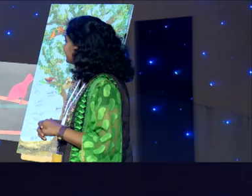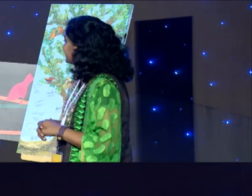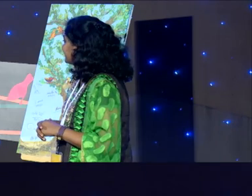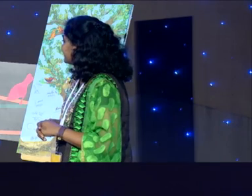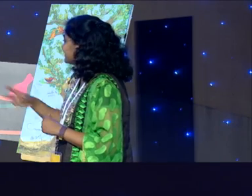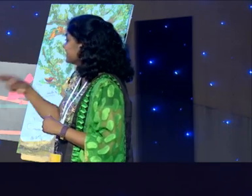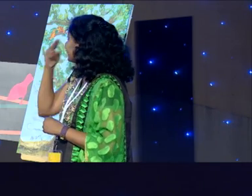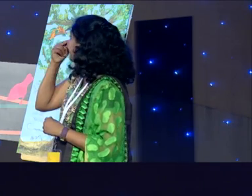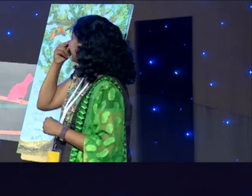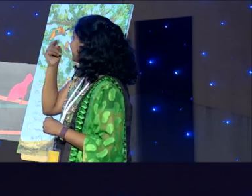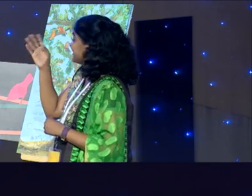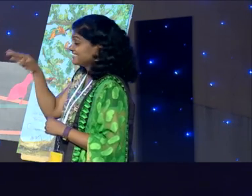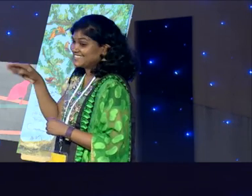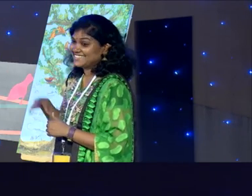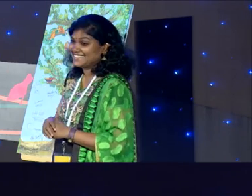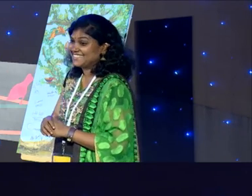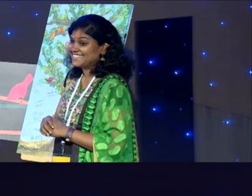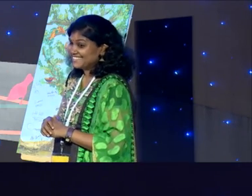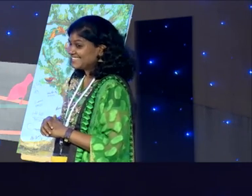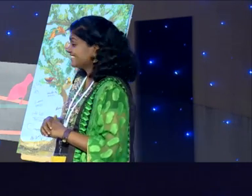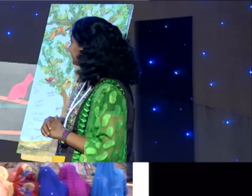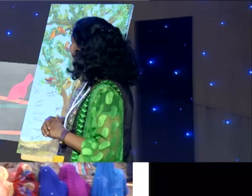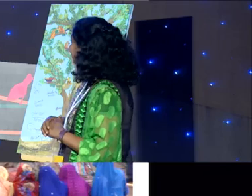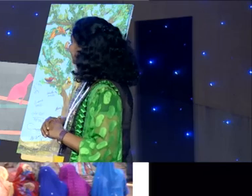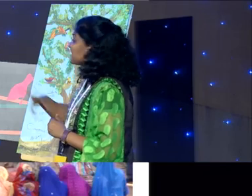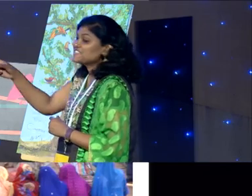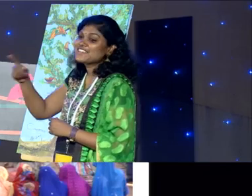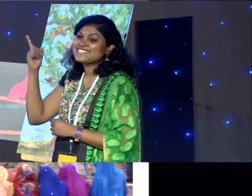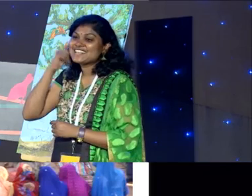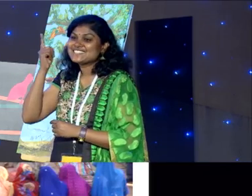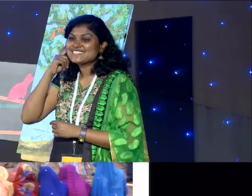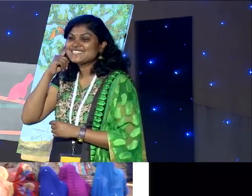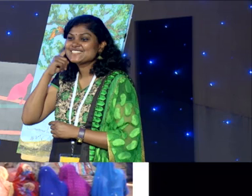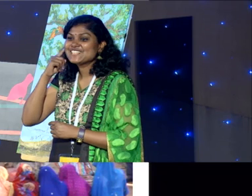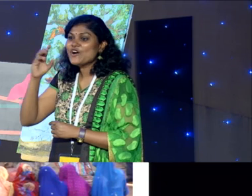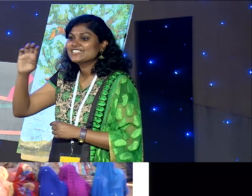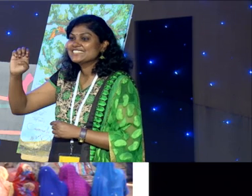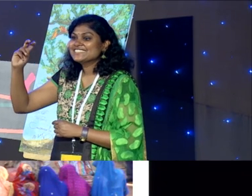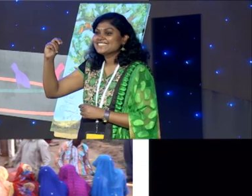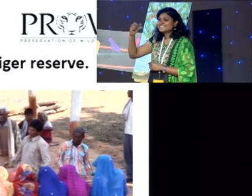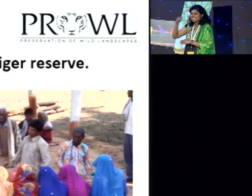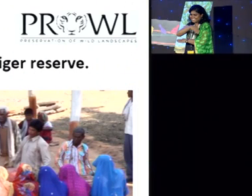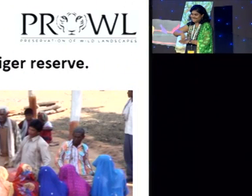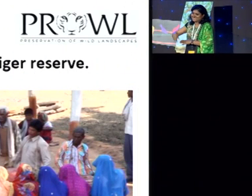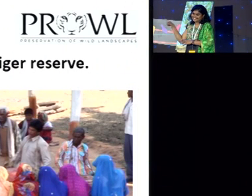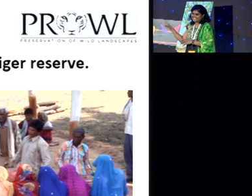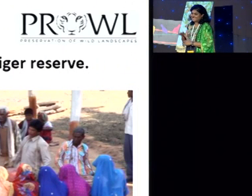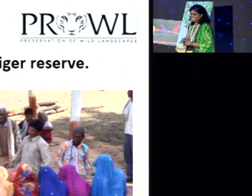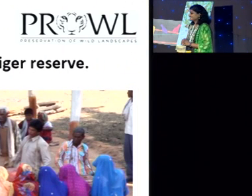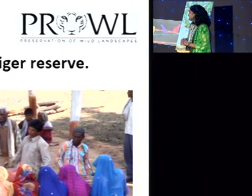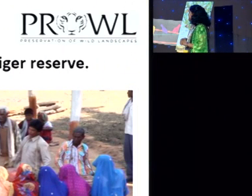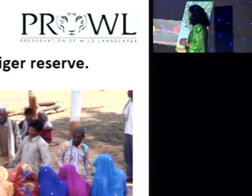full fun. So I'm a sound engineer, right? So I went to Bandhavgarh, and like an